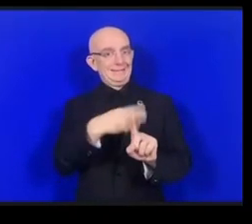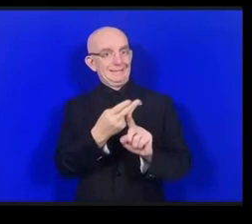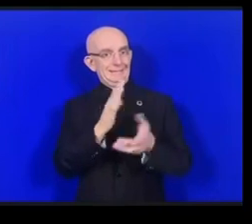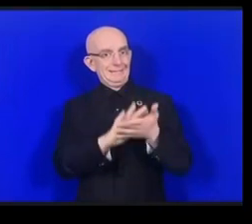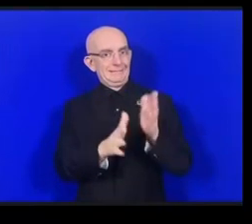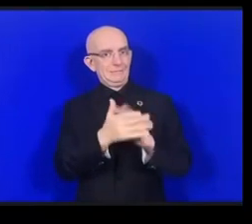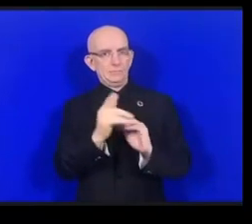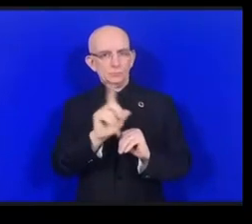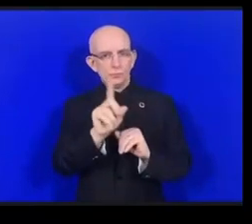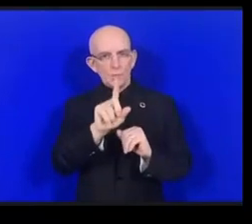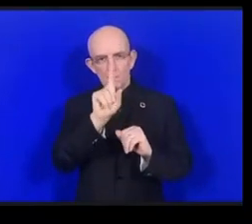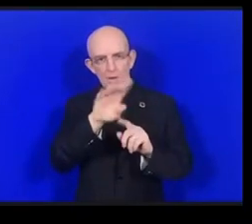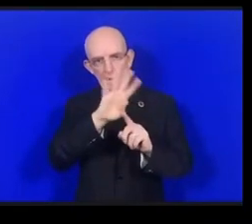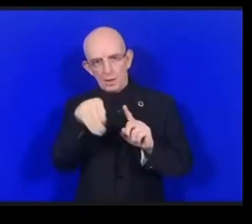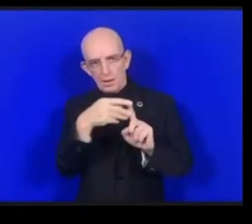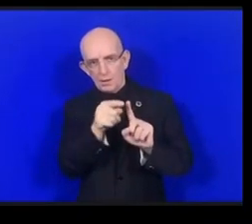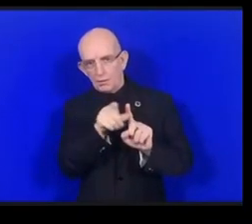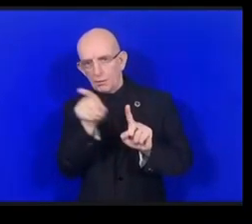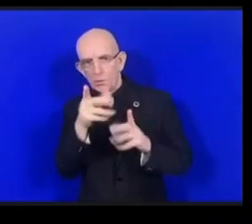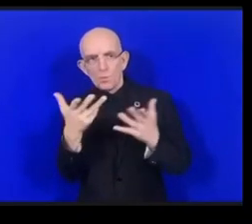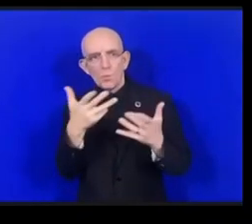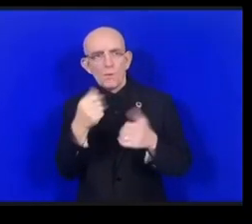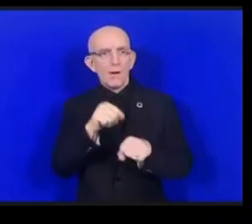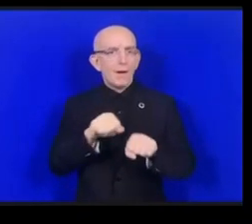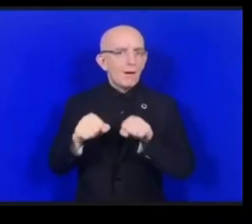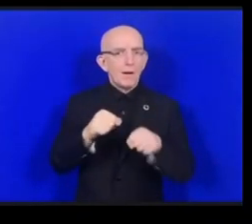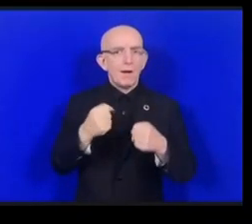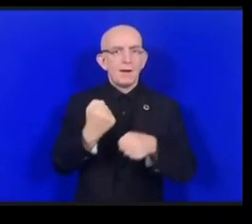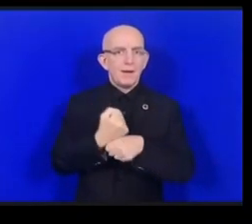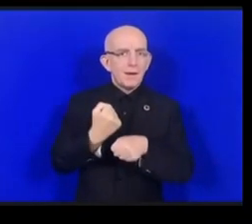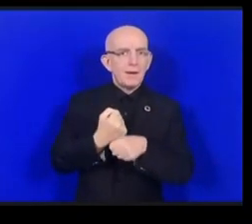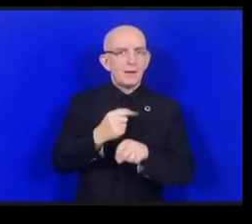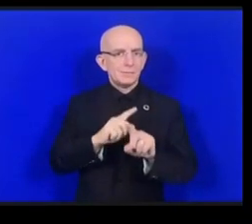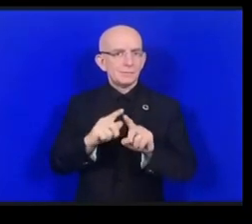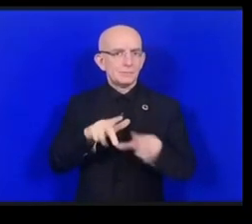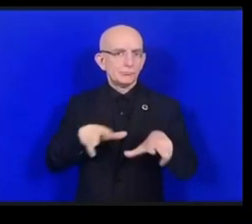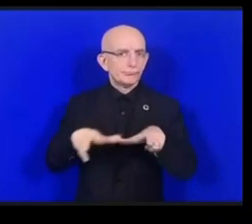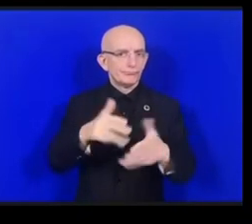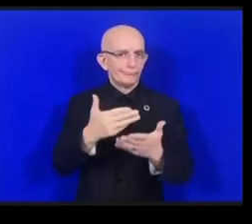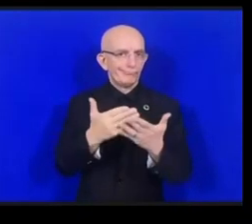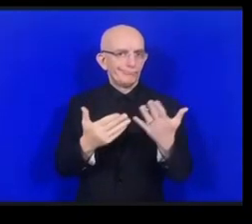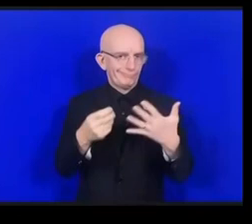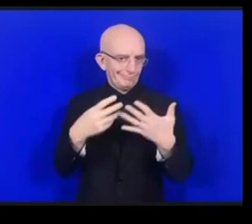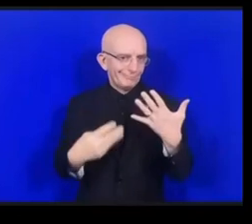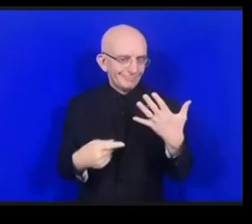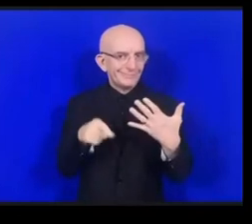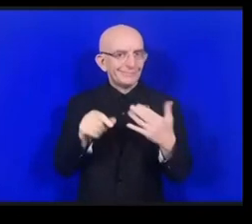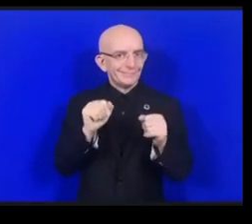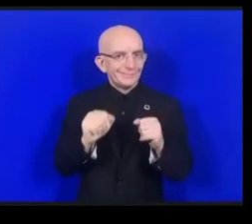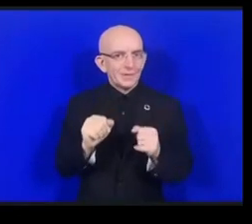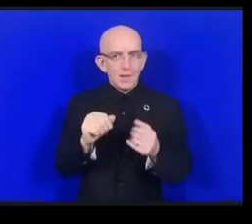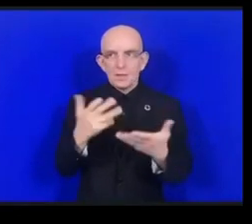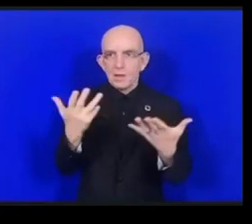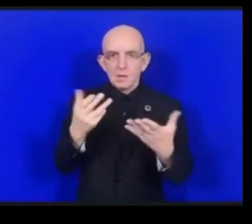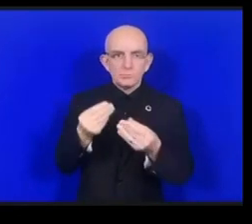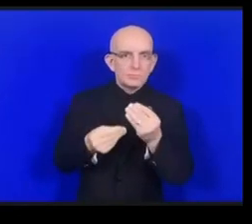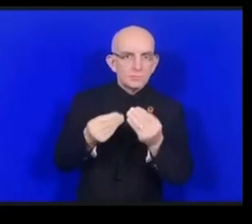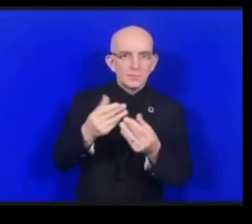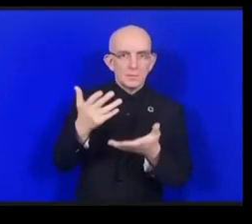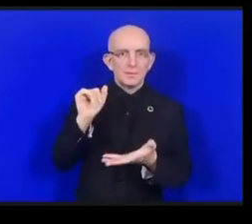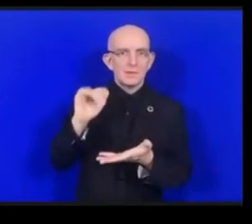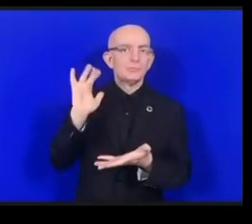order to really address and make a forward movement around the SGS um I want to just emphasize how